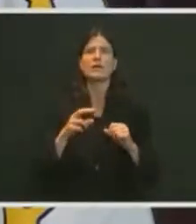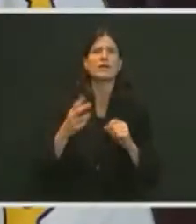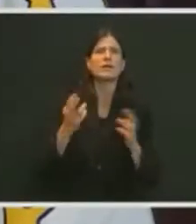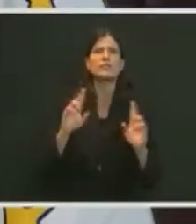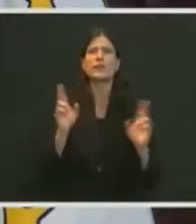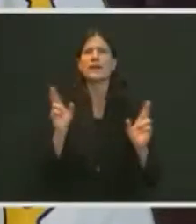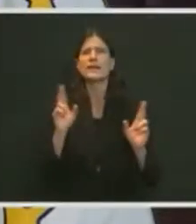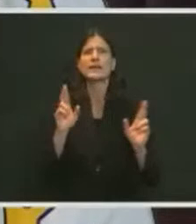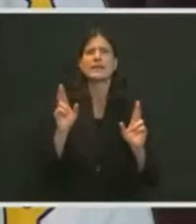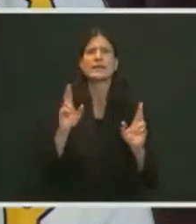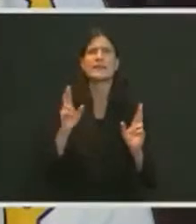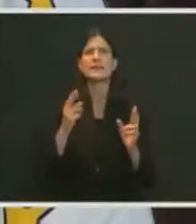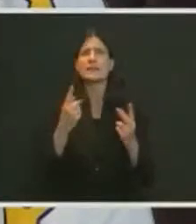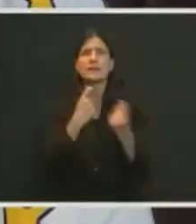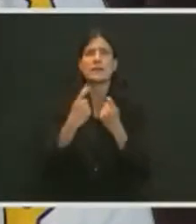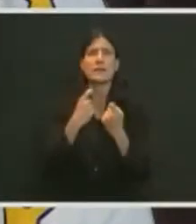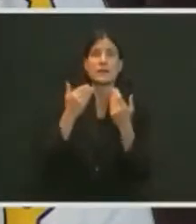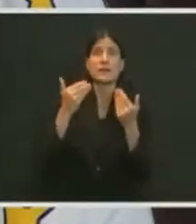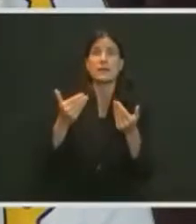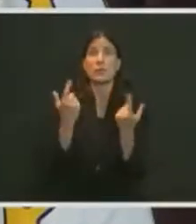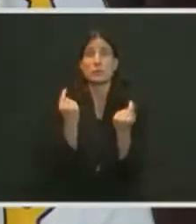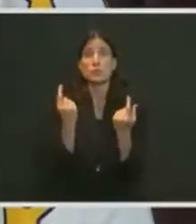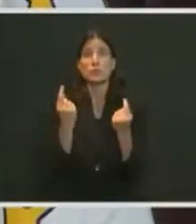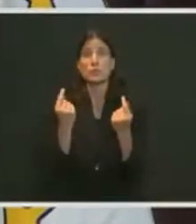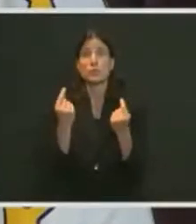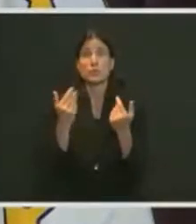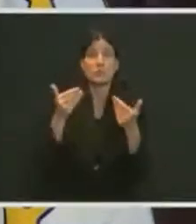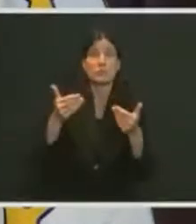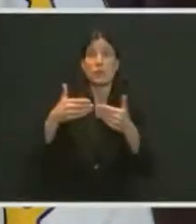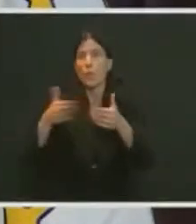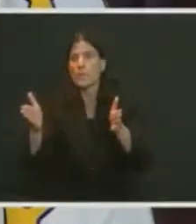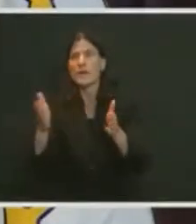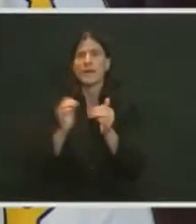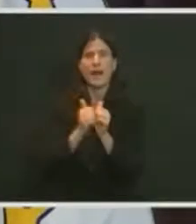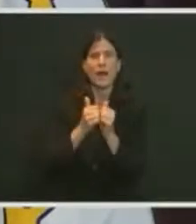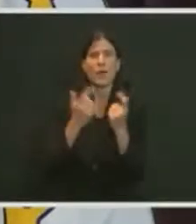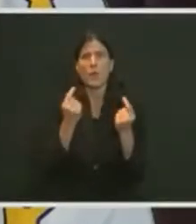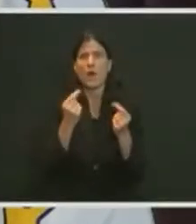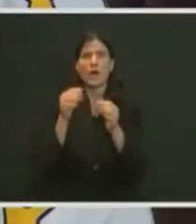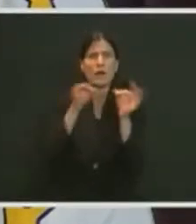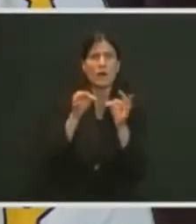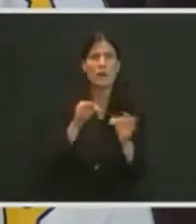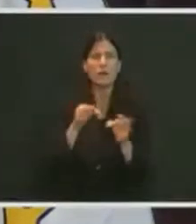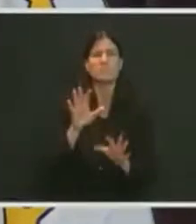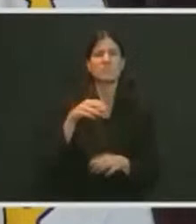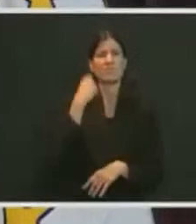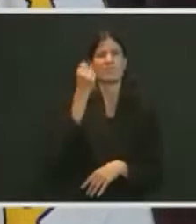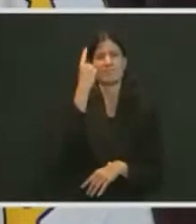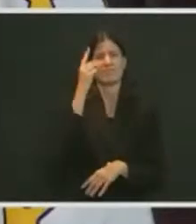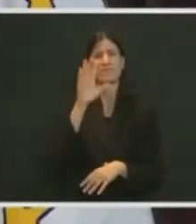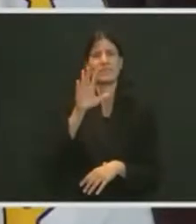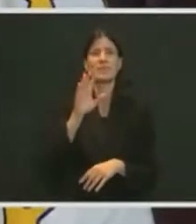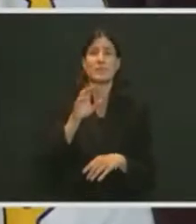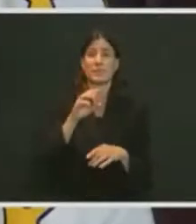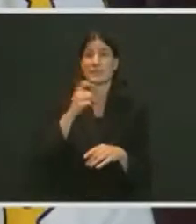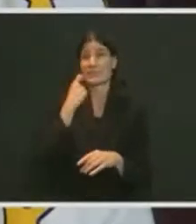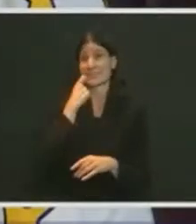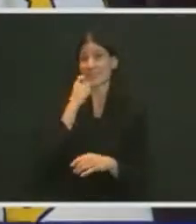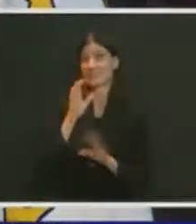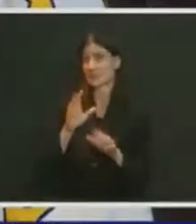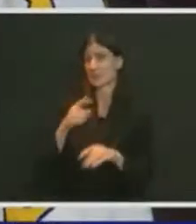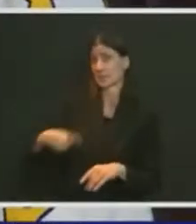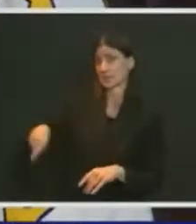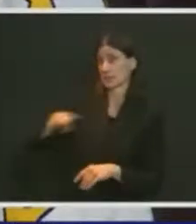outlined in terms of our movement between phases, but there's been a lot of news over the last day or two about the